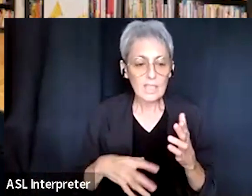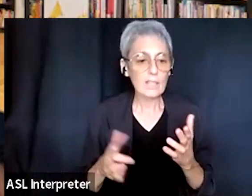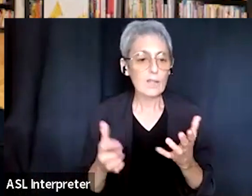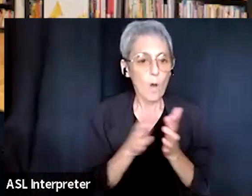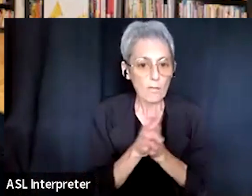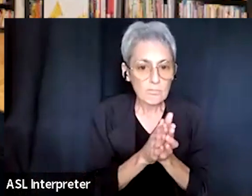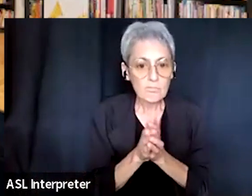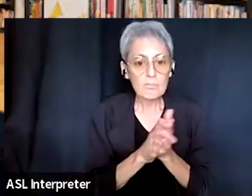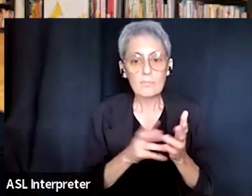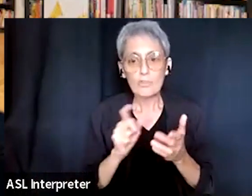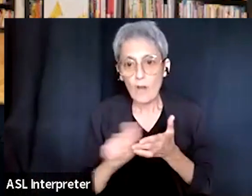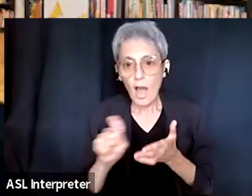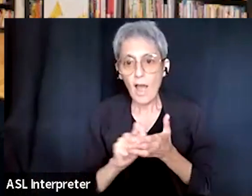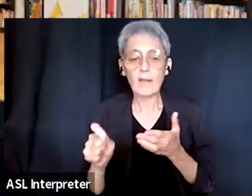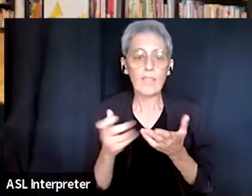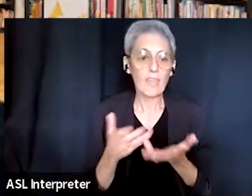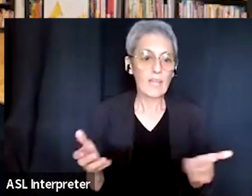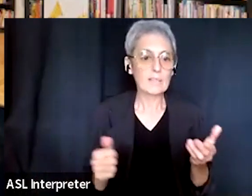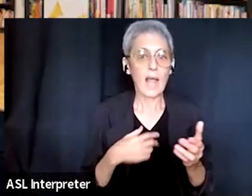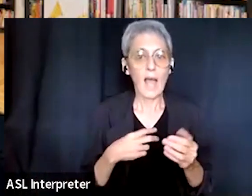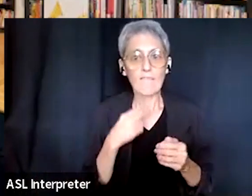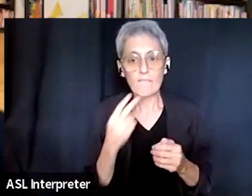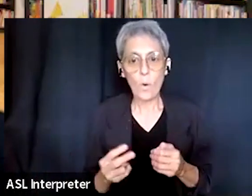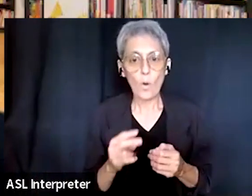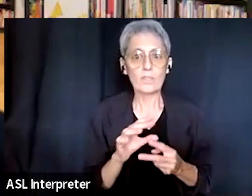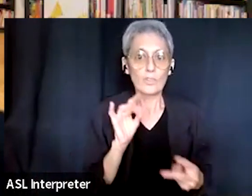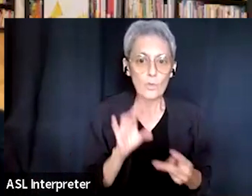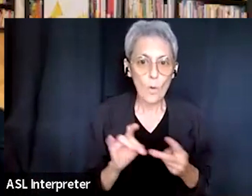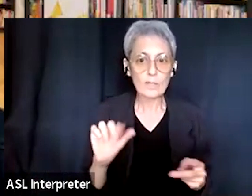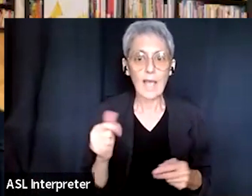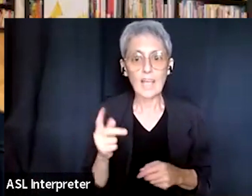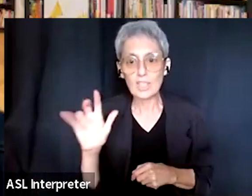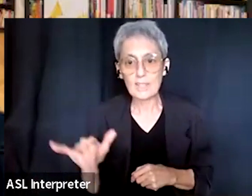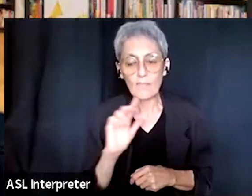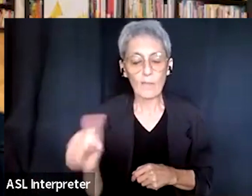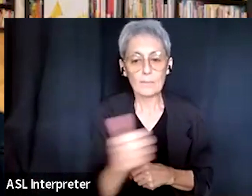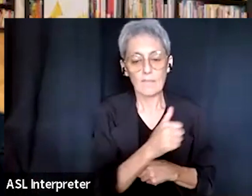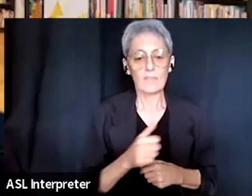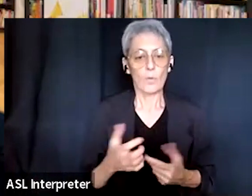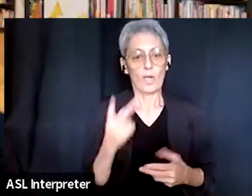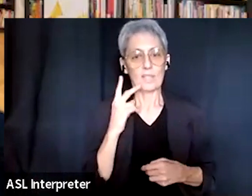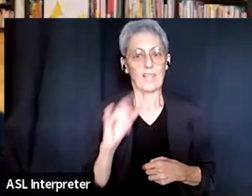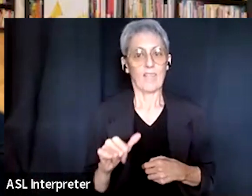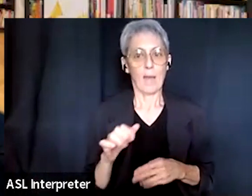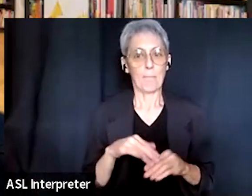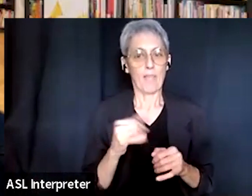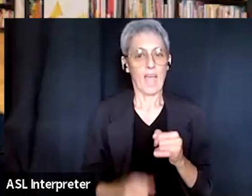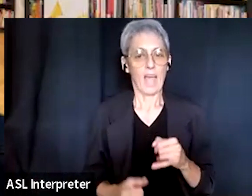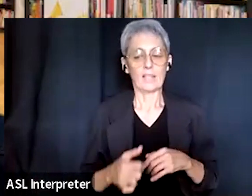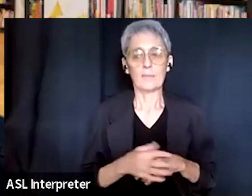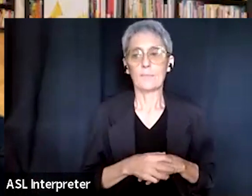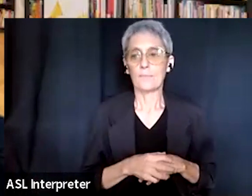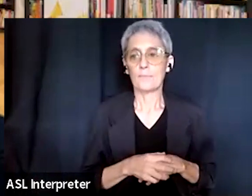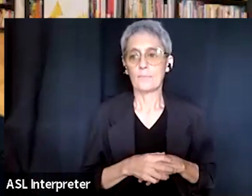wanting to write and compose things and to have voice, choice, and agency for themselves. That's what we want to see by the end of it. And it's some of those kind of